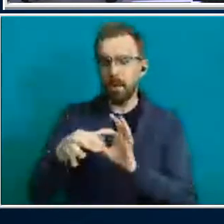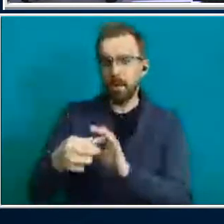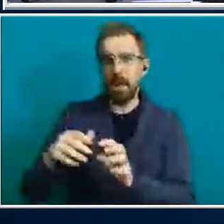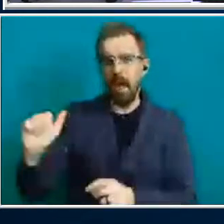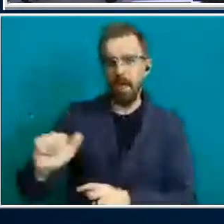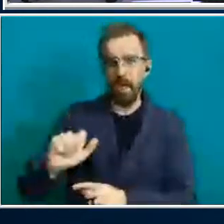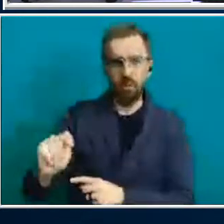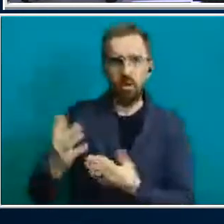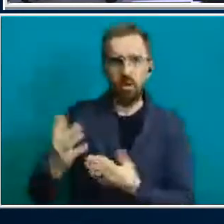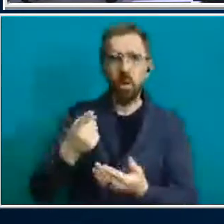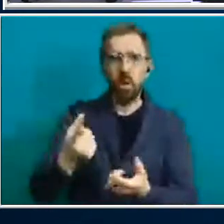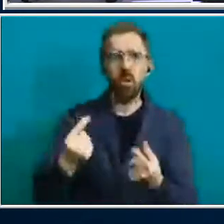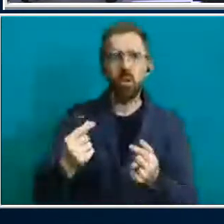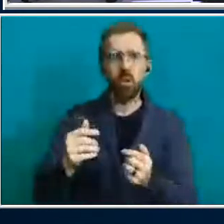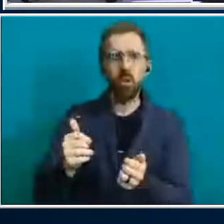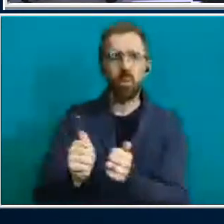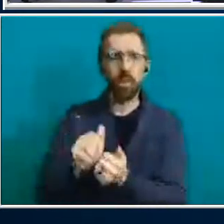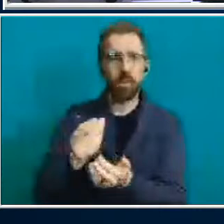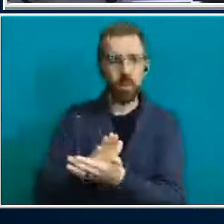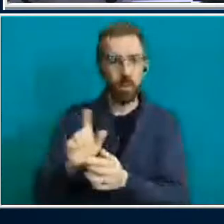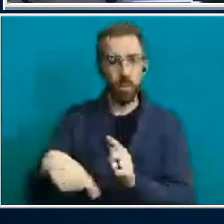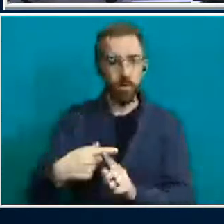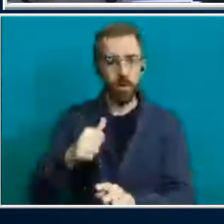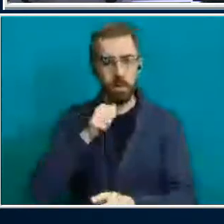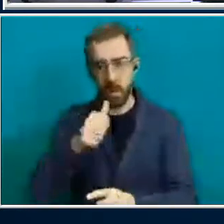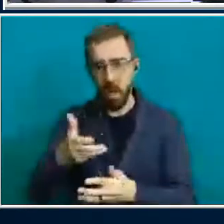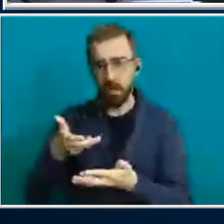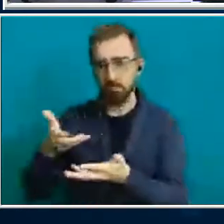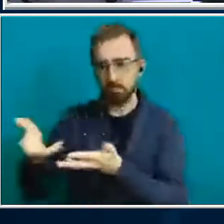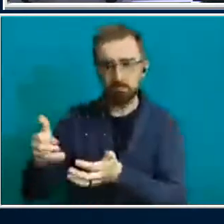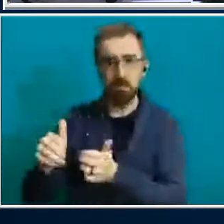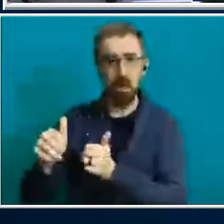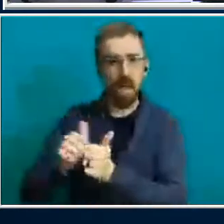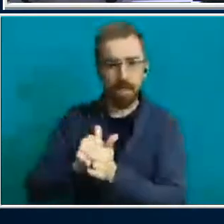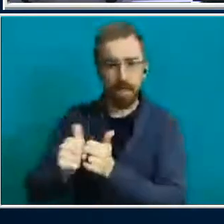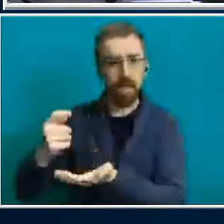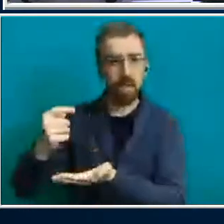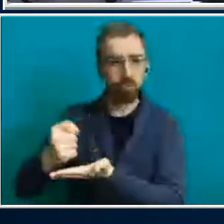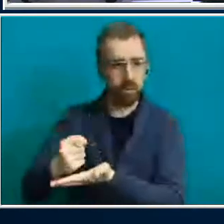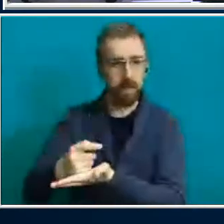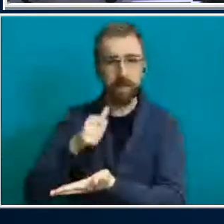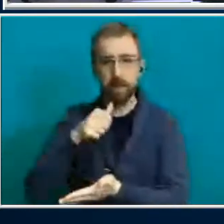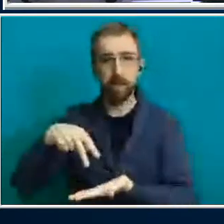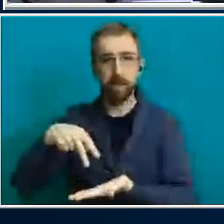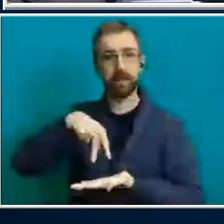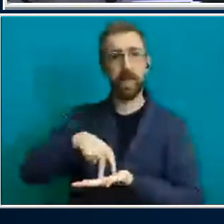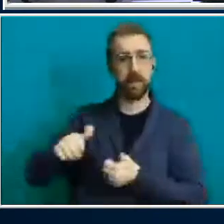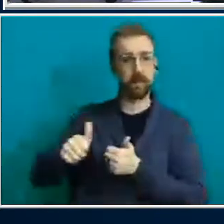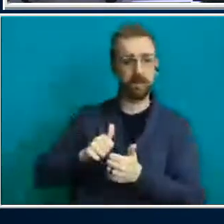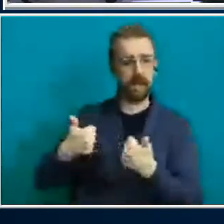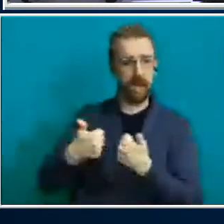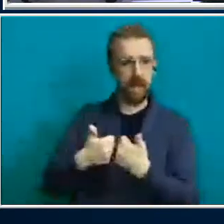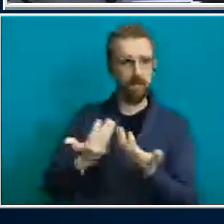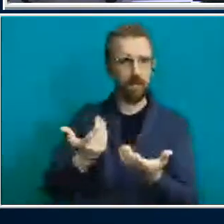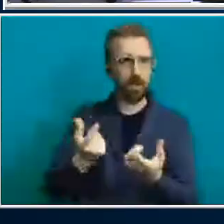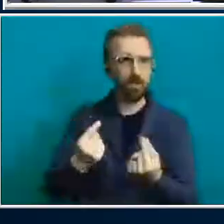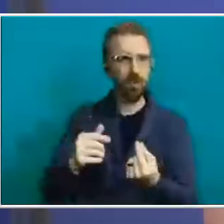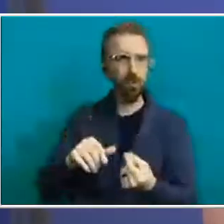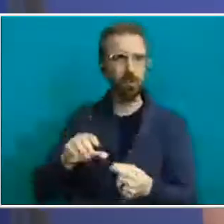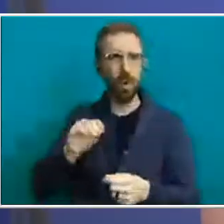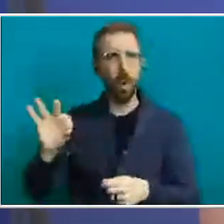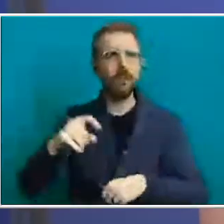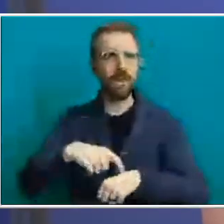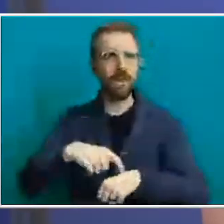at the schools when you're not seeing an athlete for treatment or you're not standing on the sidelines of a game? A lot of times we